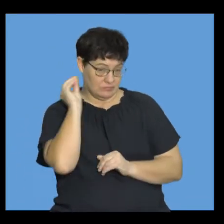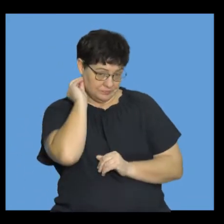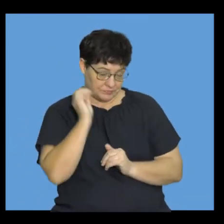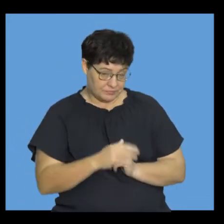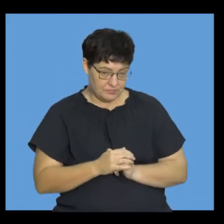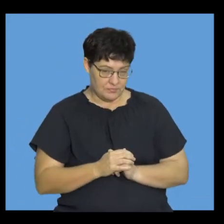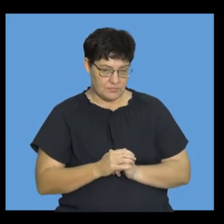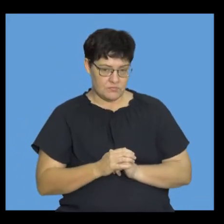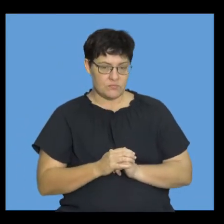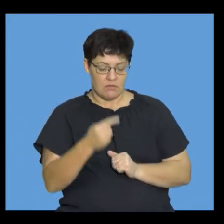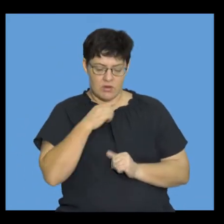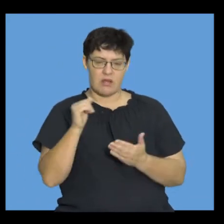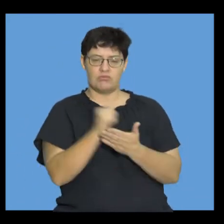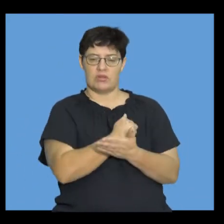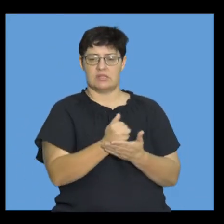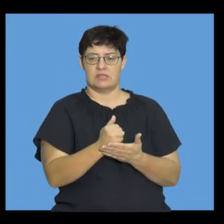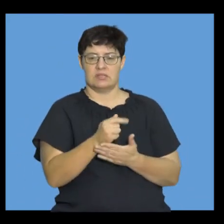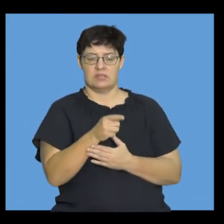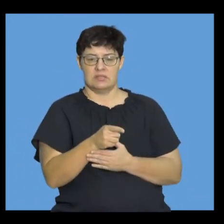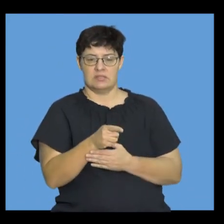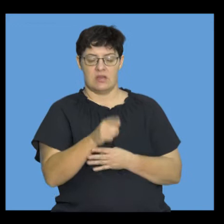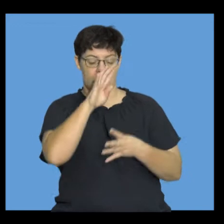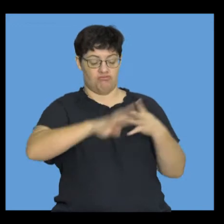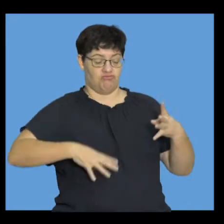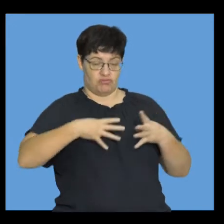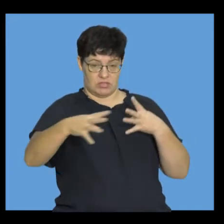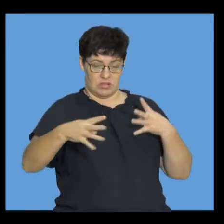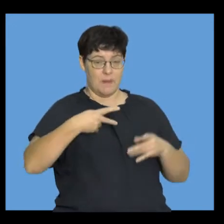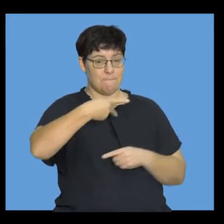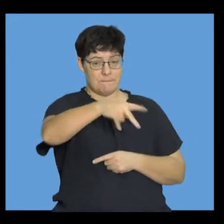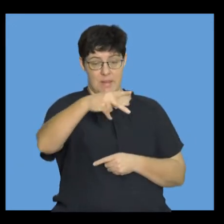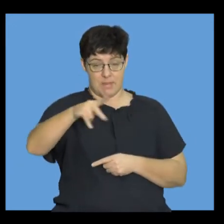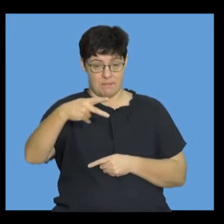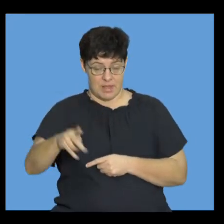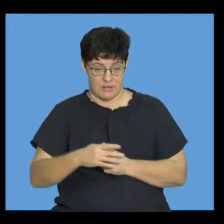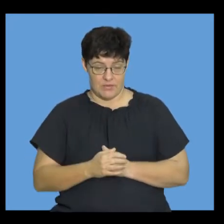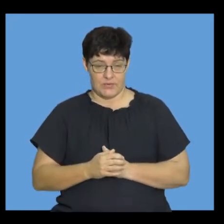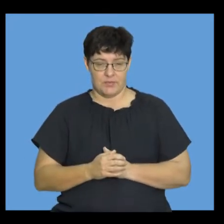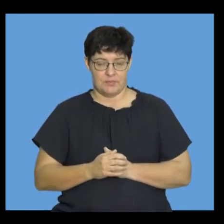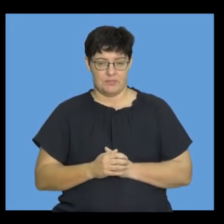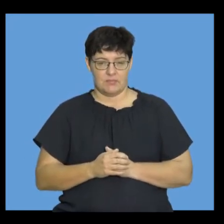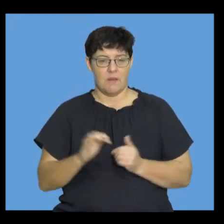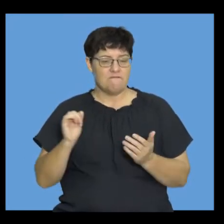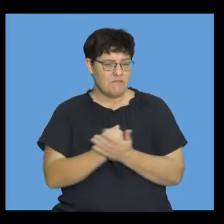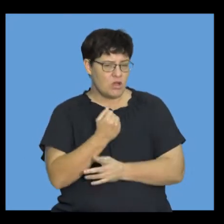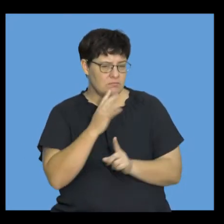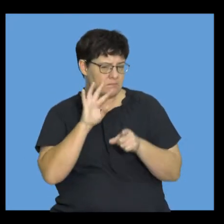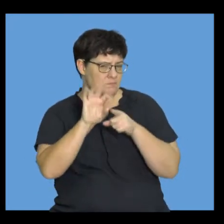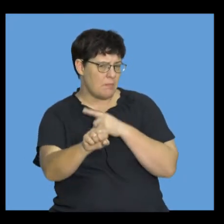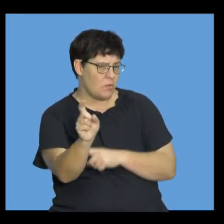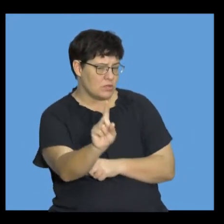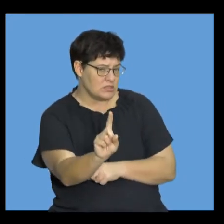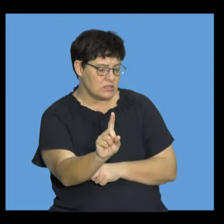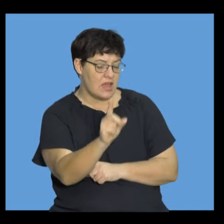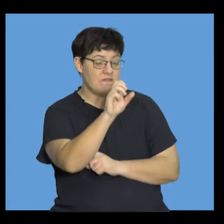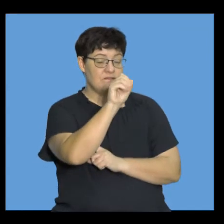look at our creditors schedule here, payment schedule, we need to ascertain firstly, in